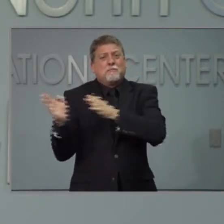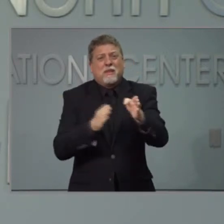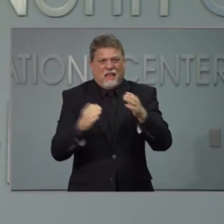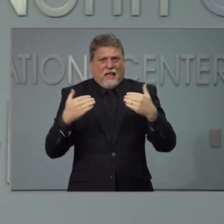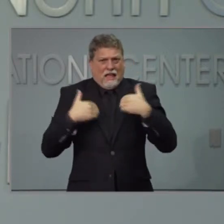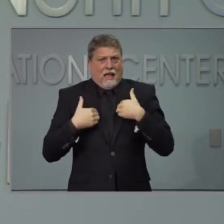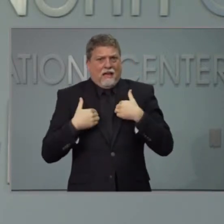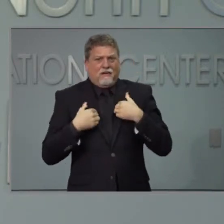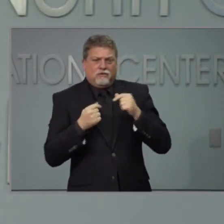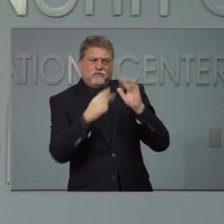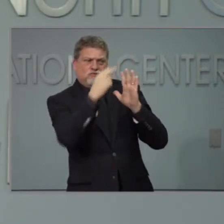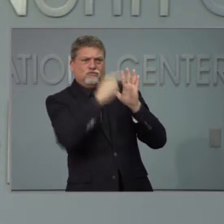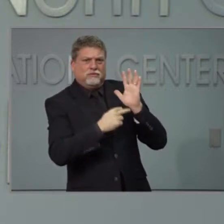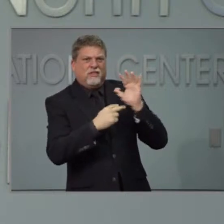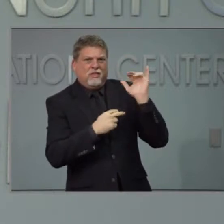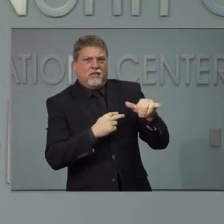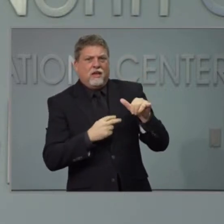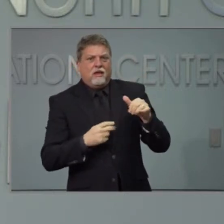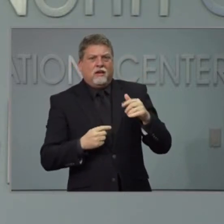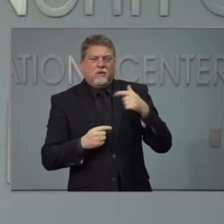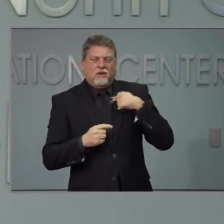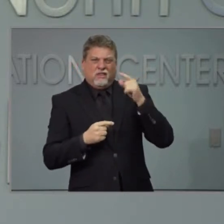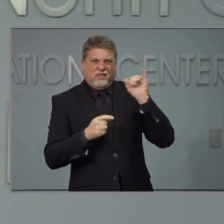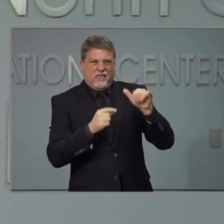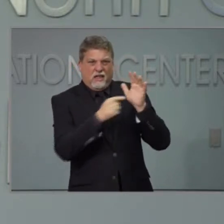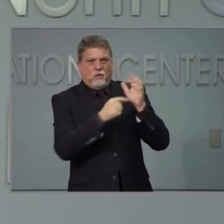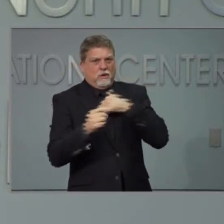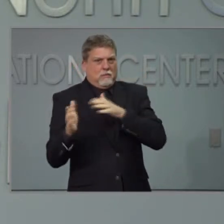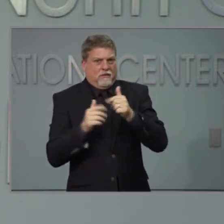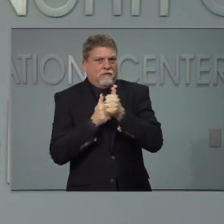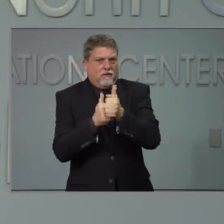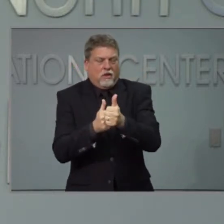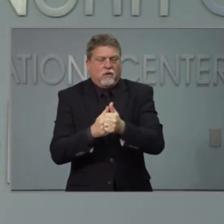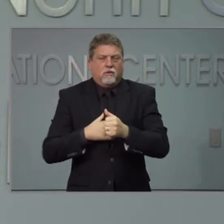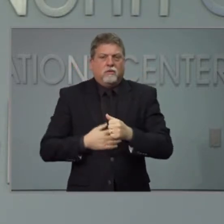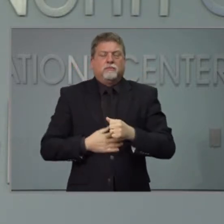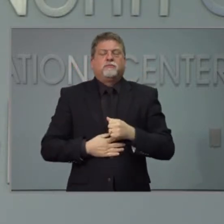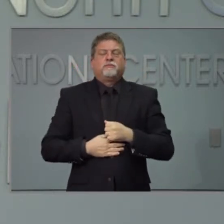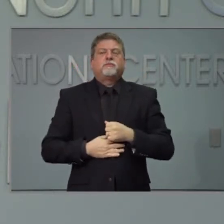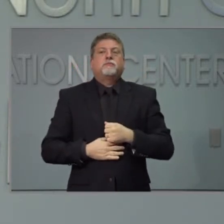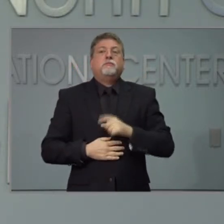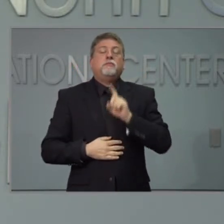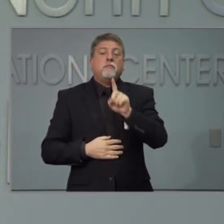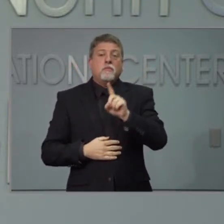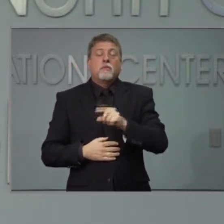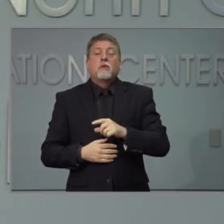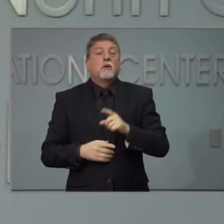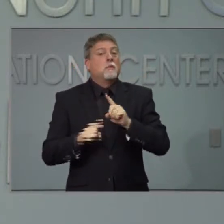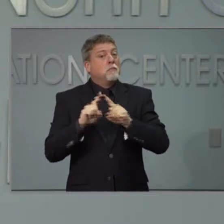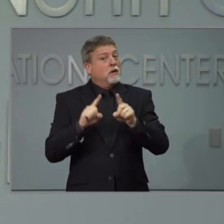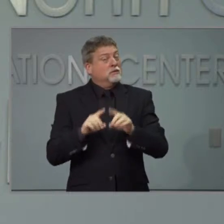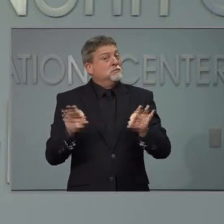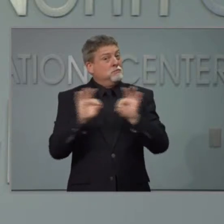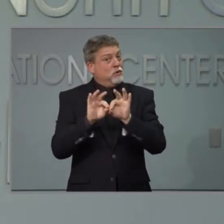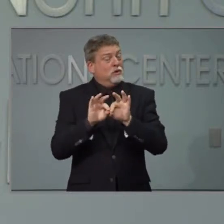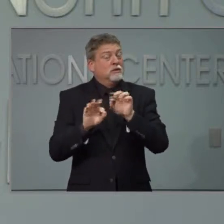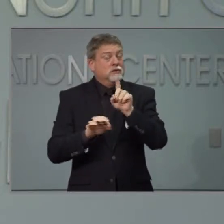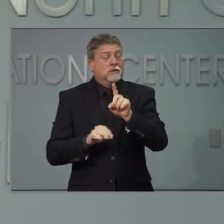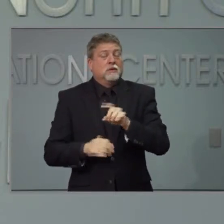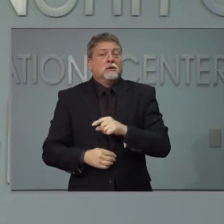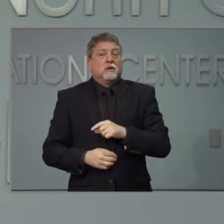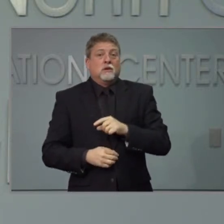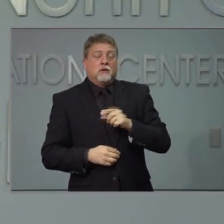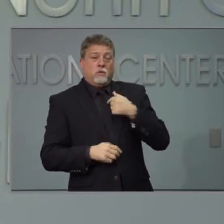want to get this vaccine out as quickly as possible. But also with hospital capacity, what they've done, I